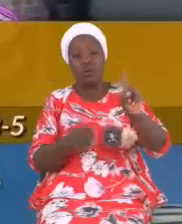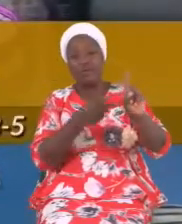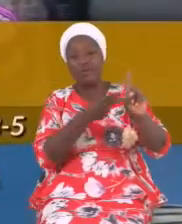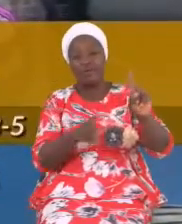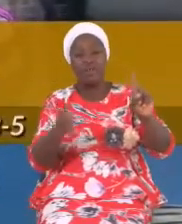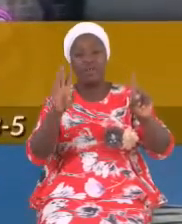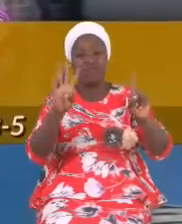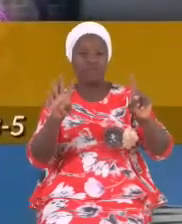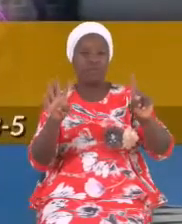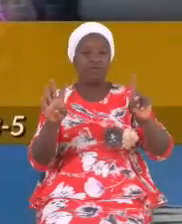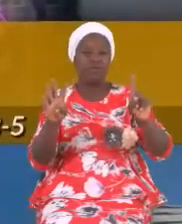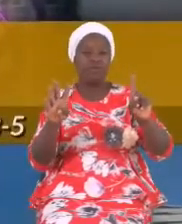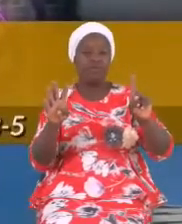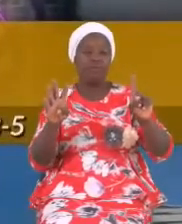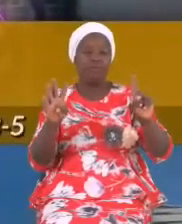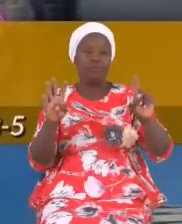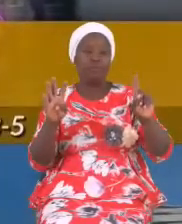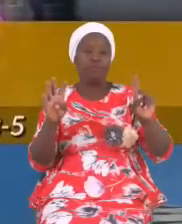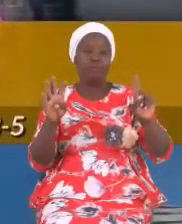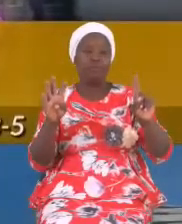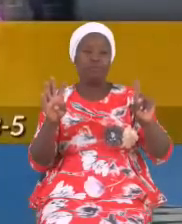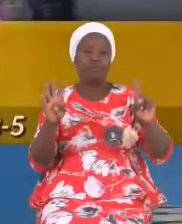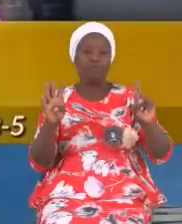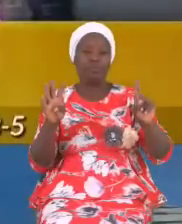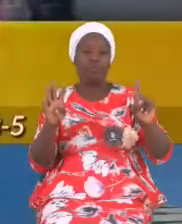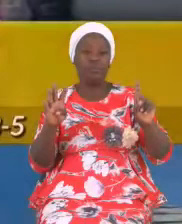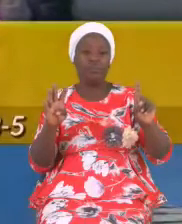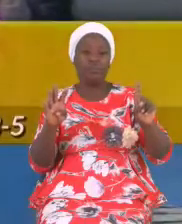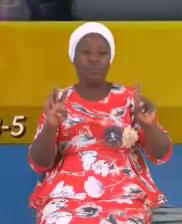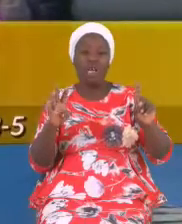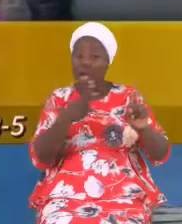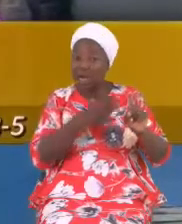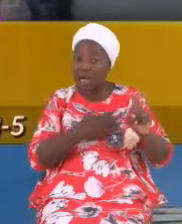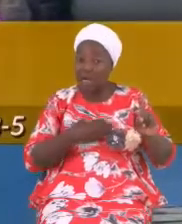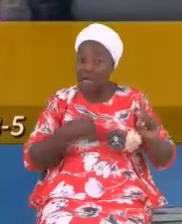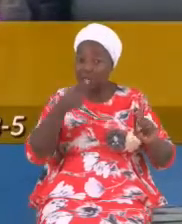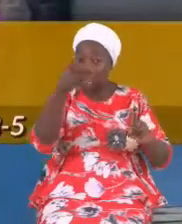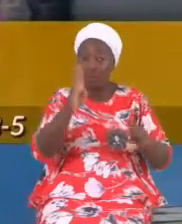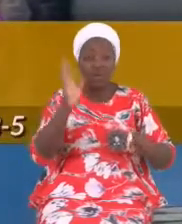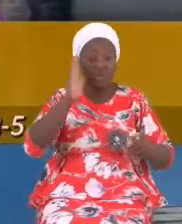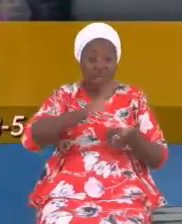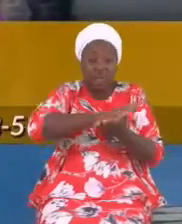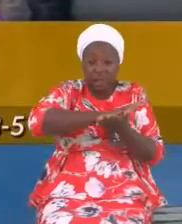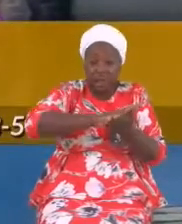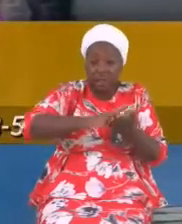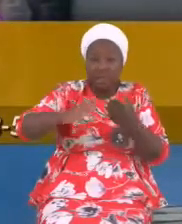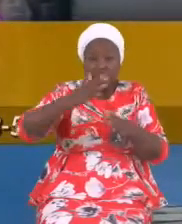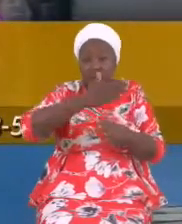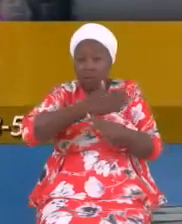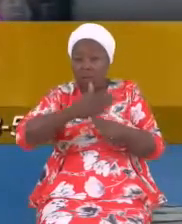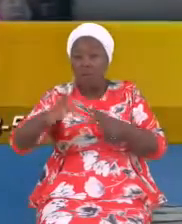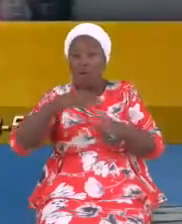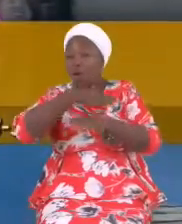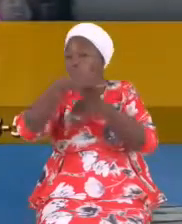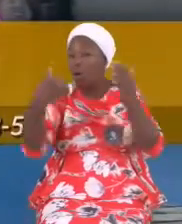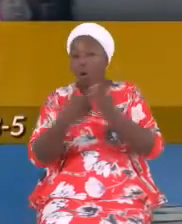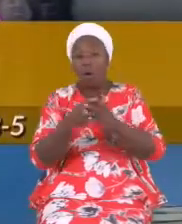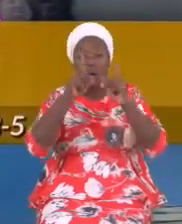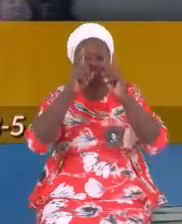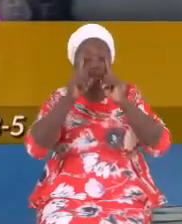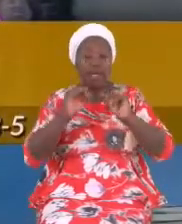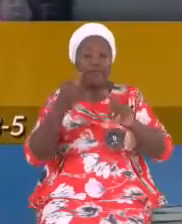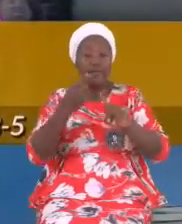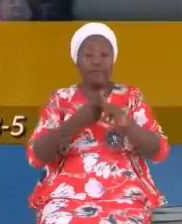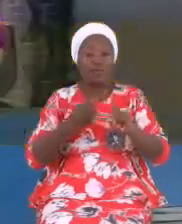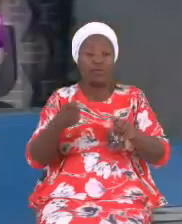Revelation chapter 21, and we're reading here from verse 4. It says, and God shall wipe away all tears from their